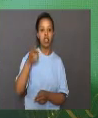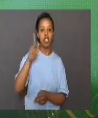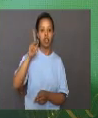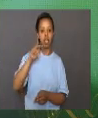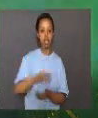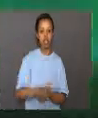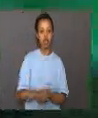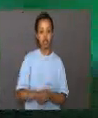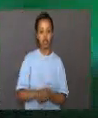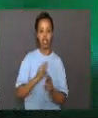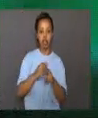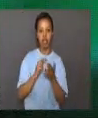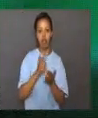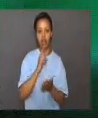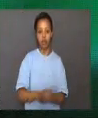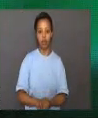GP.